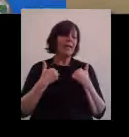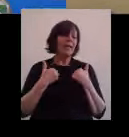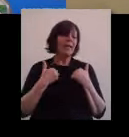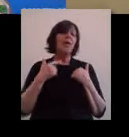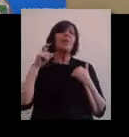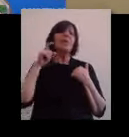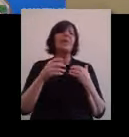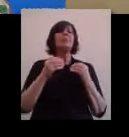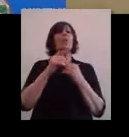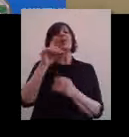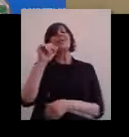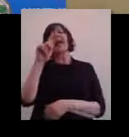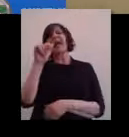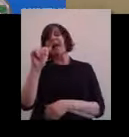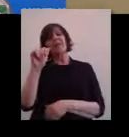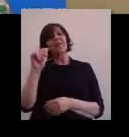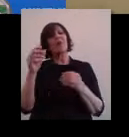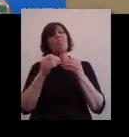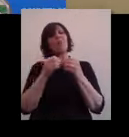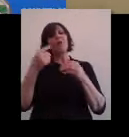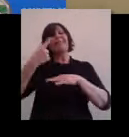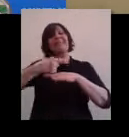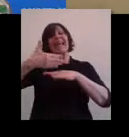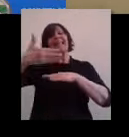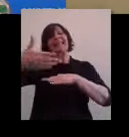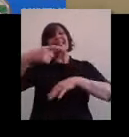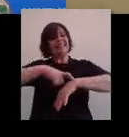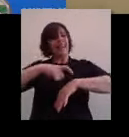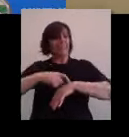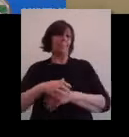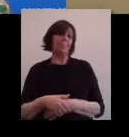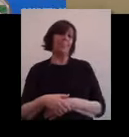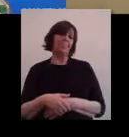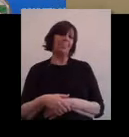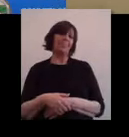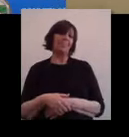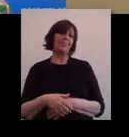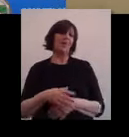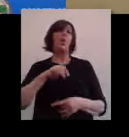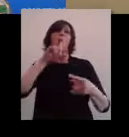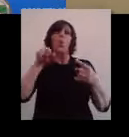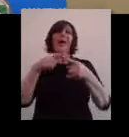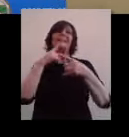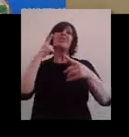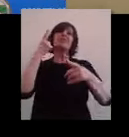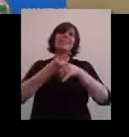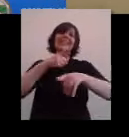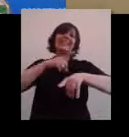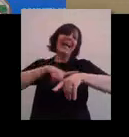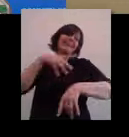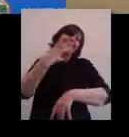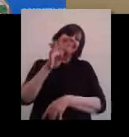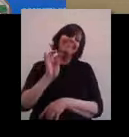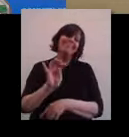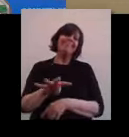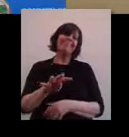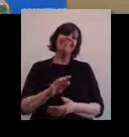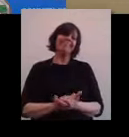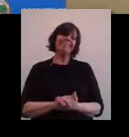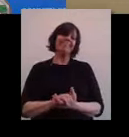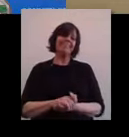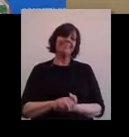need to be able to make that determination of when is the correct time to get back to, or at least start to get back to, business as